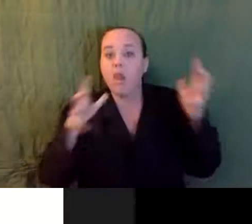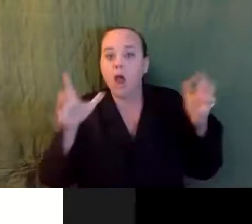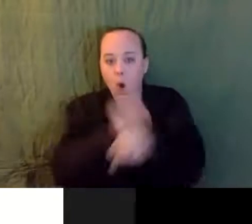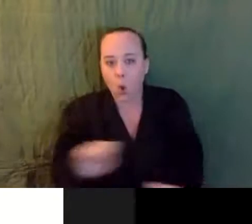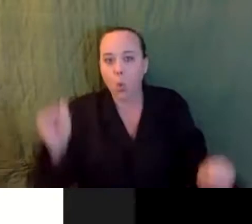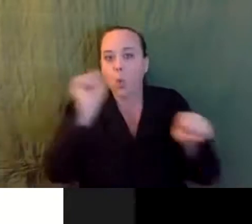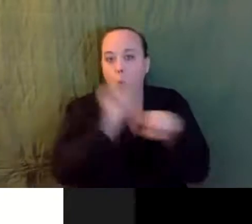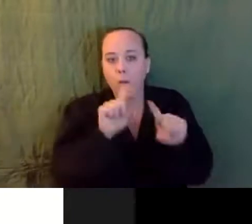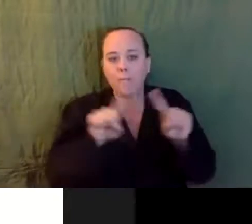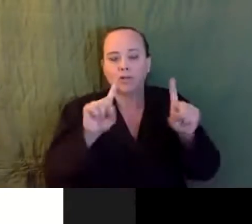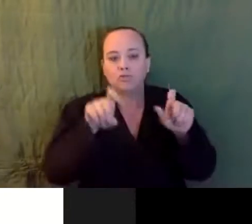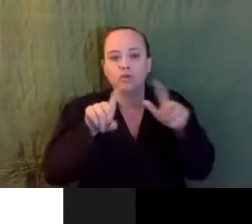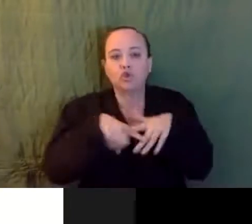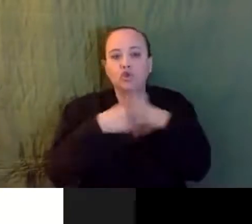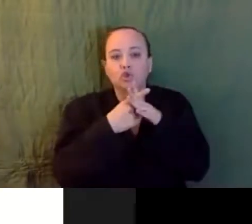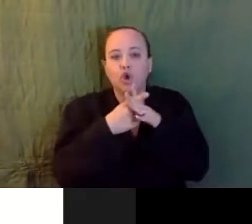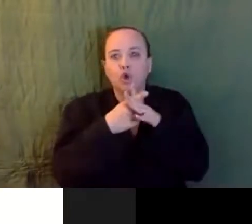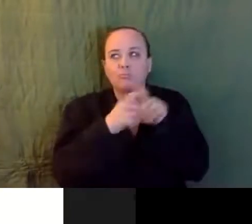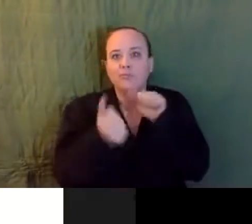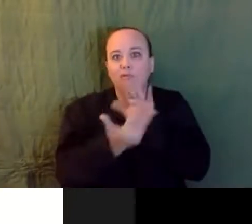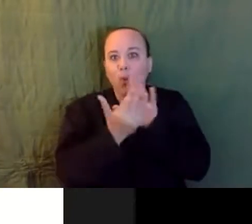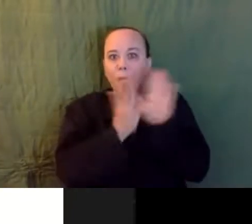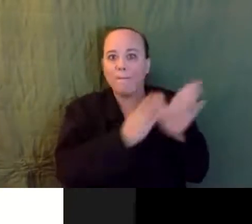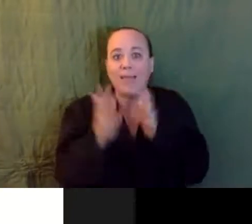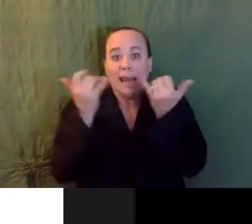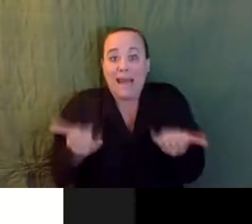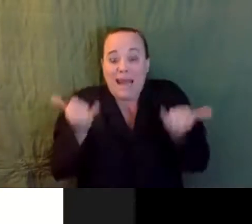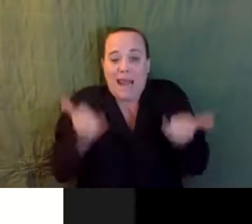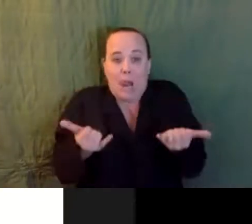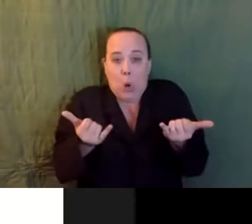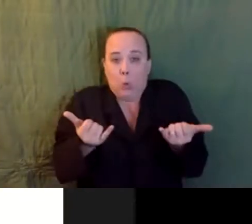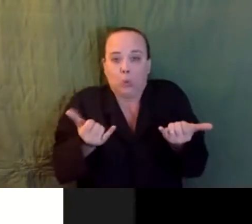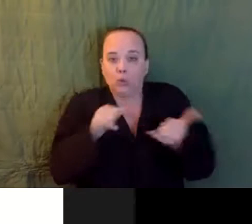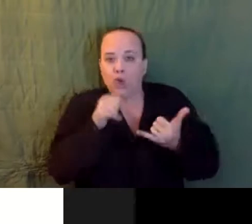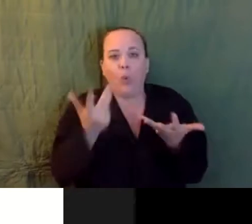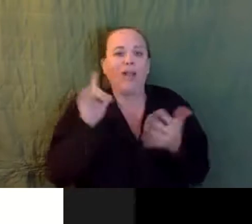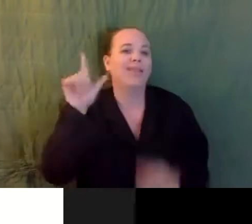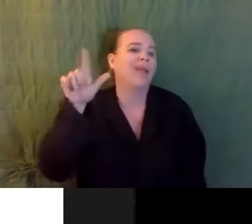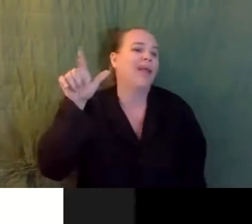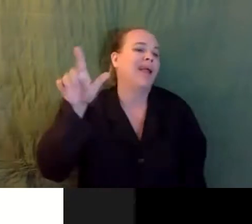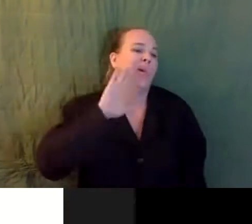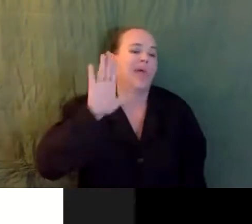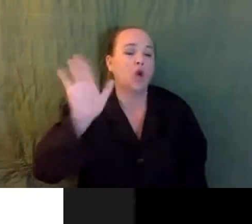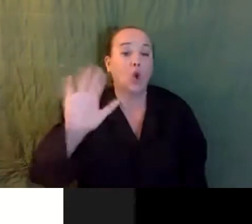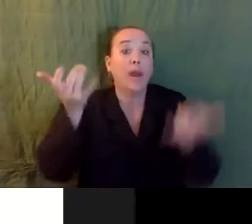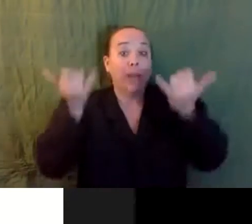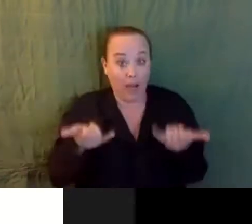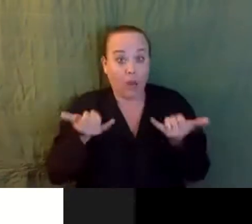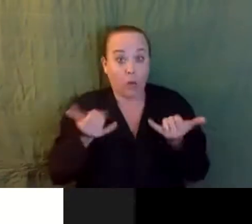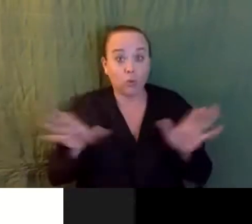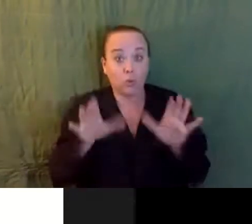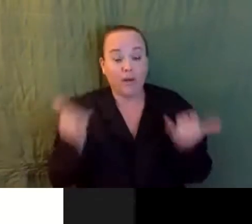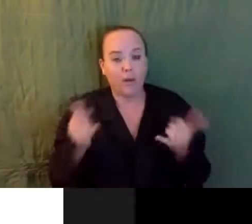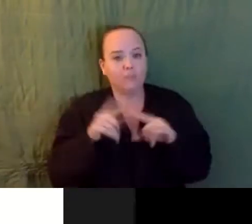probably begin addressing that and planning for that now rather than waiting to address it later. I am curious, when